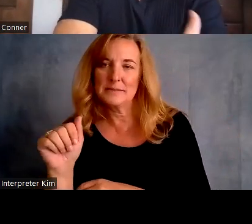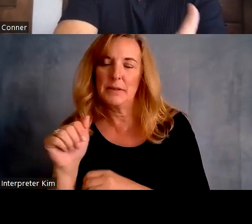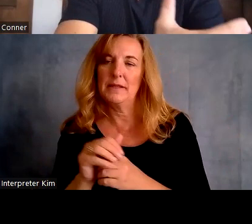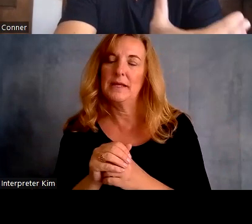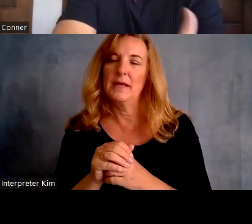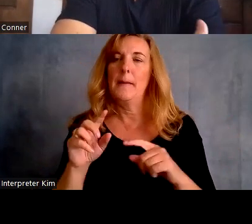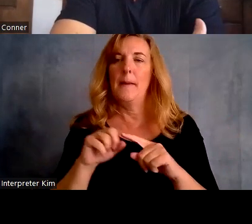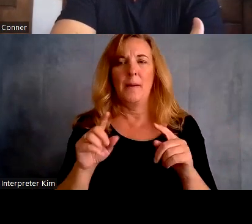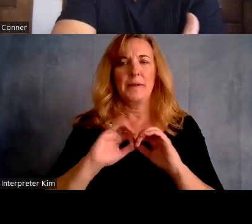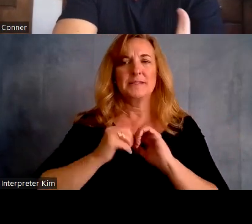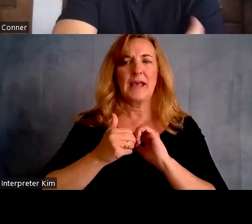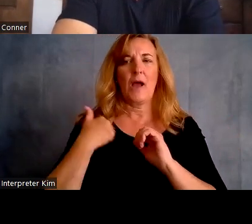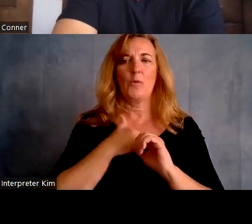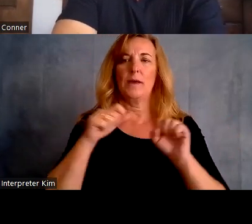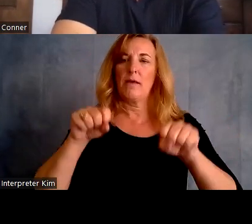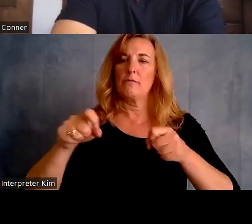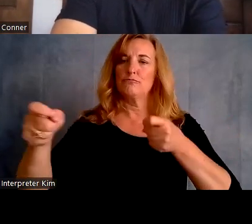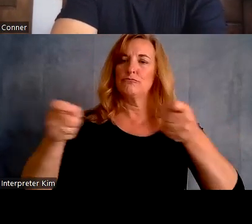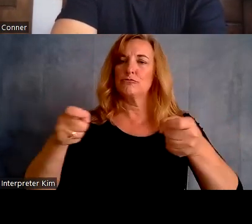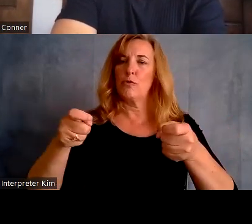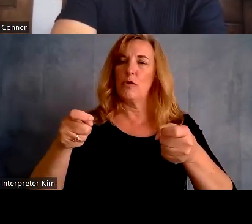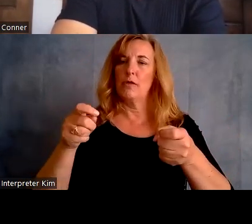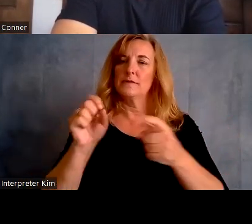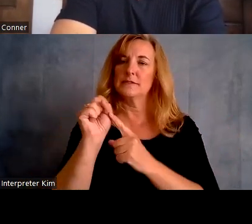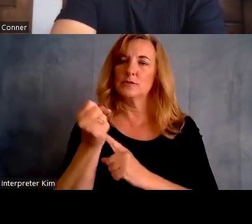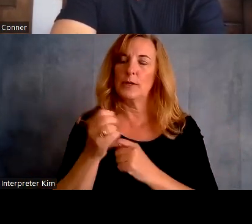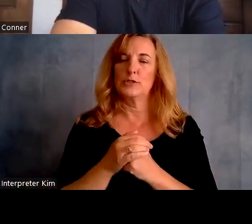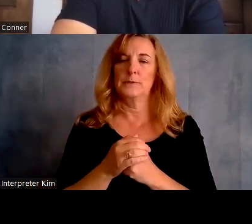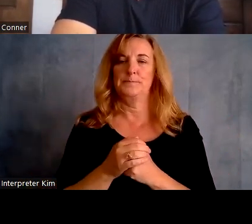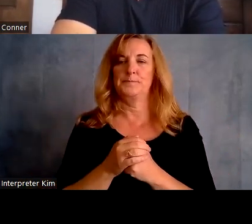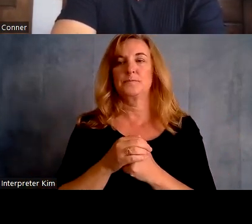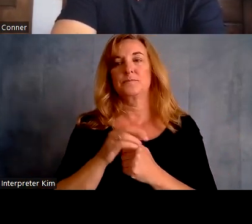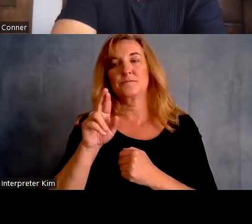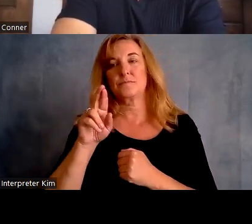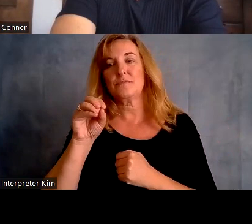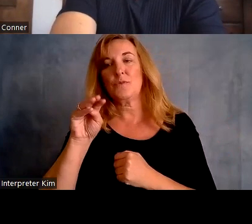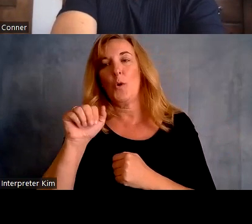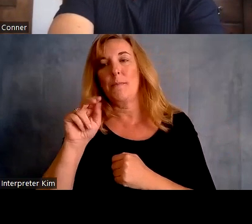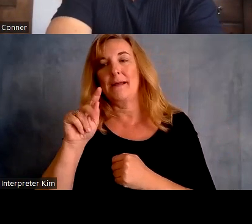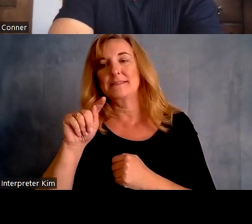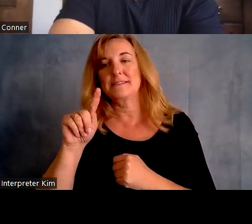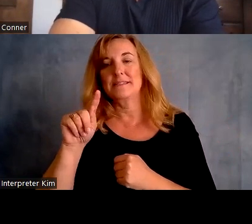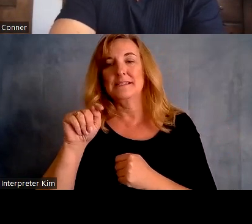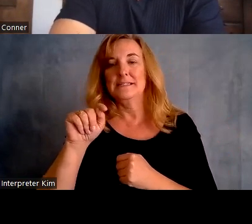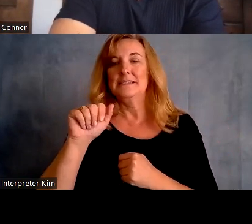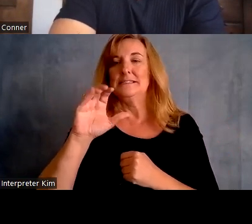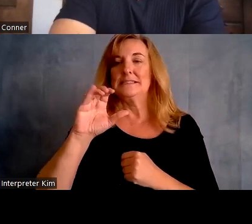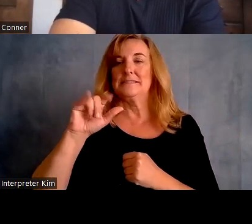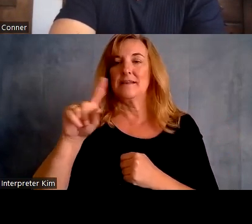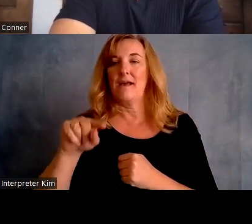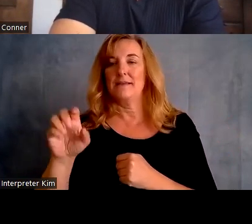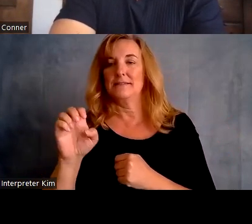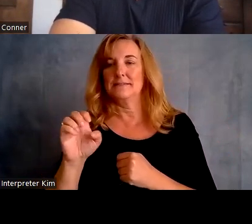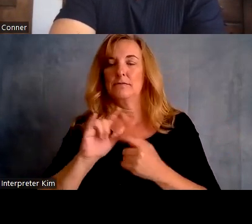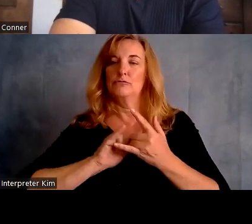a way that we control the situation. Romanticize. There's your inspiration porn.